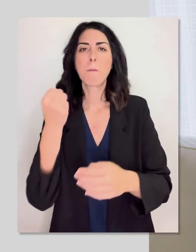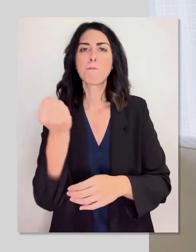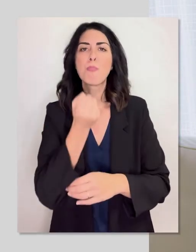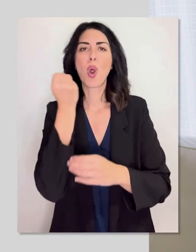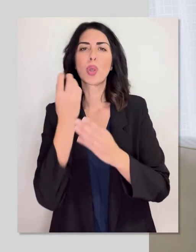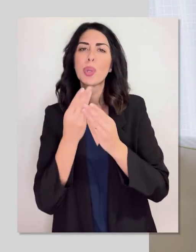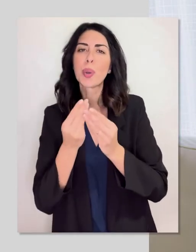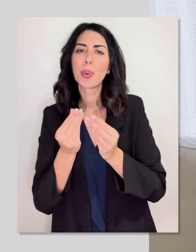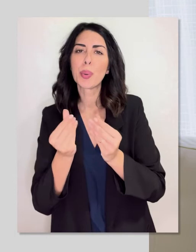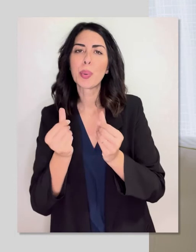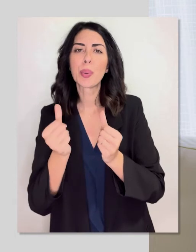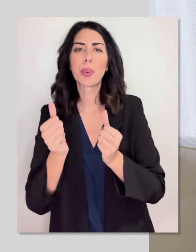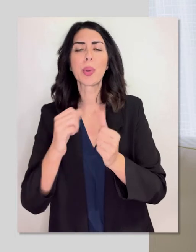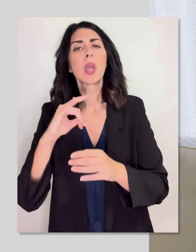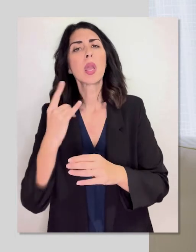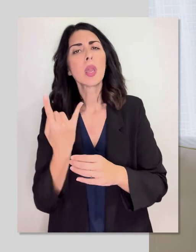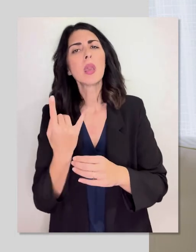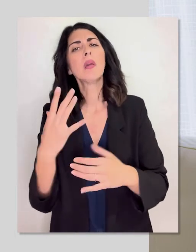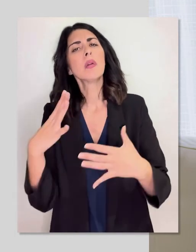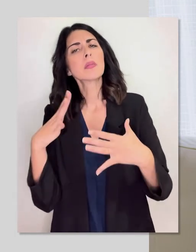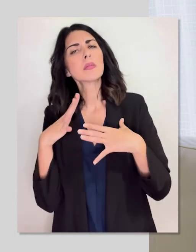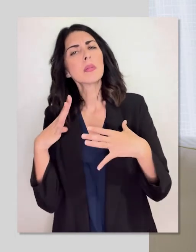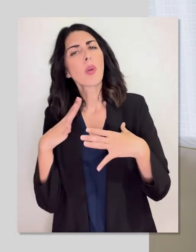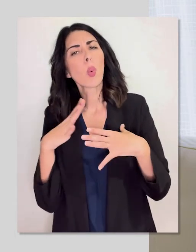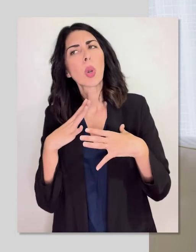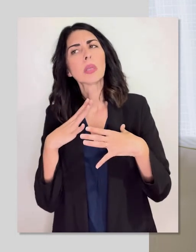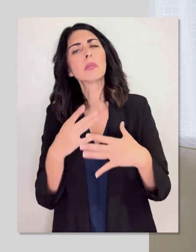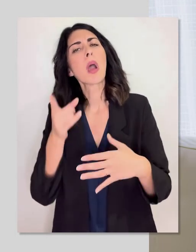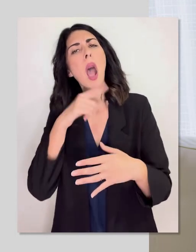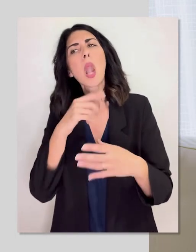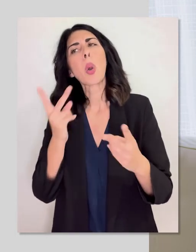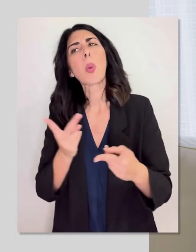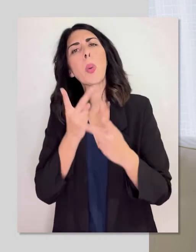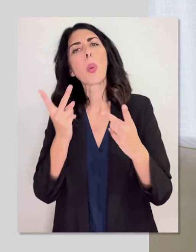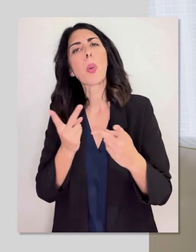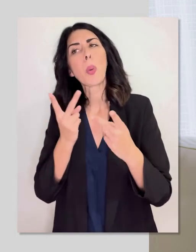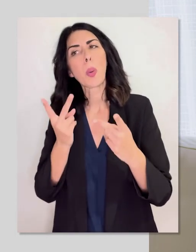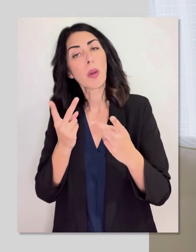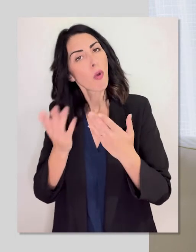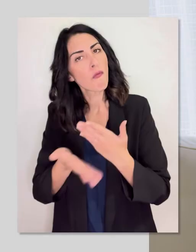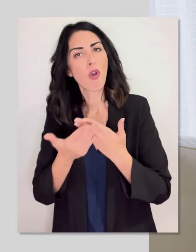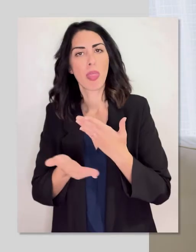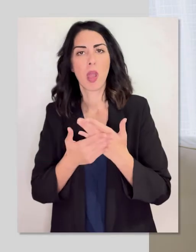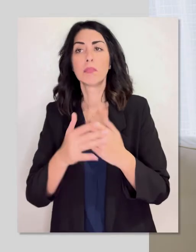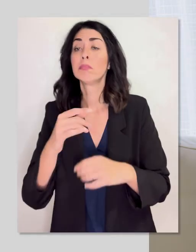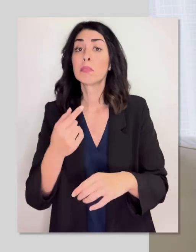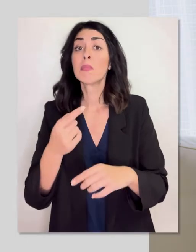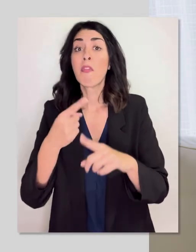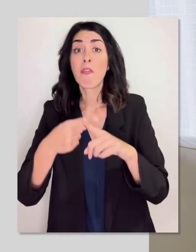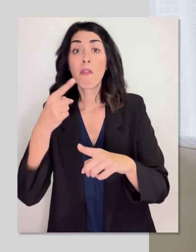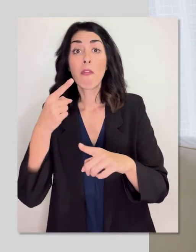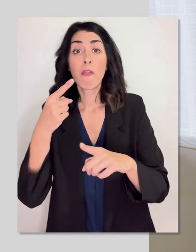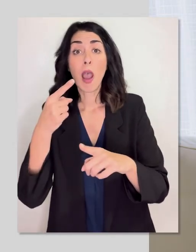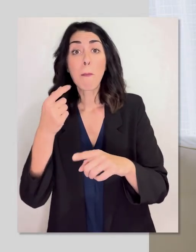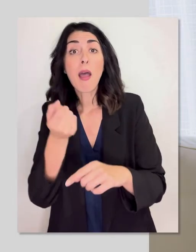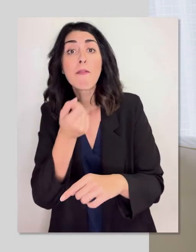simple type of medication. Sometimes is helpful. Whereas migraine, you often need a special kind of